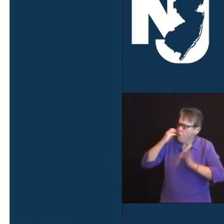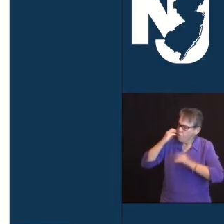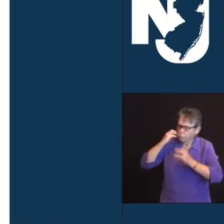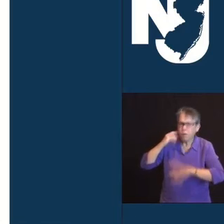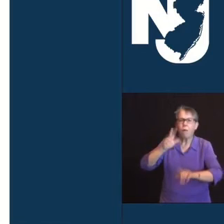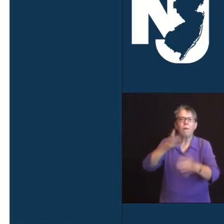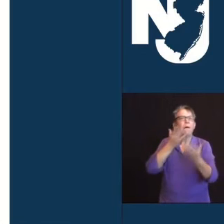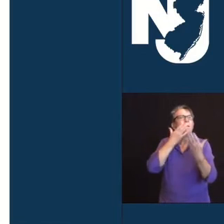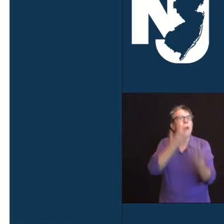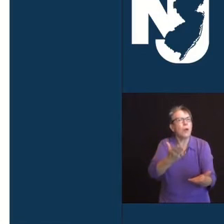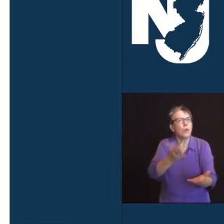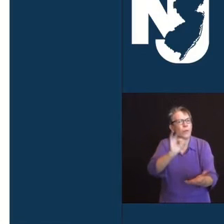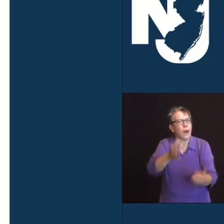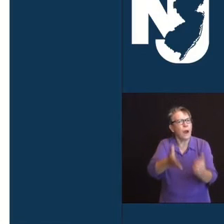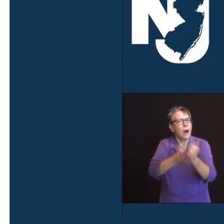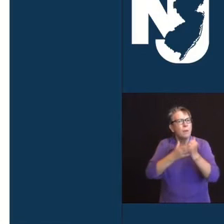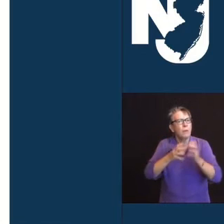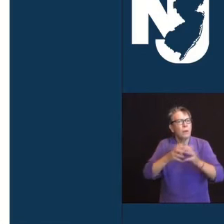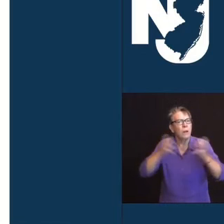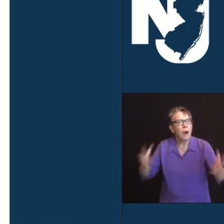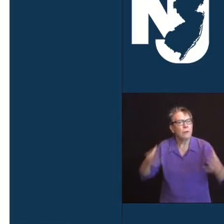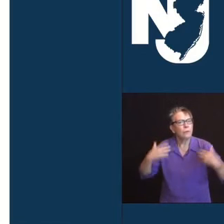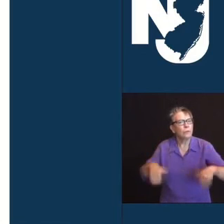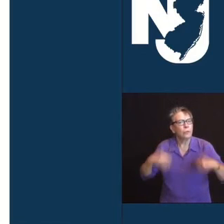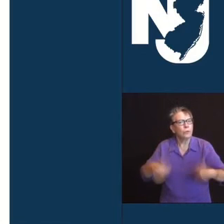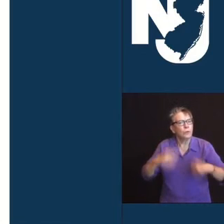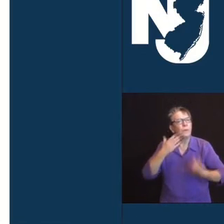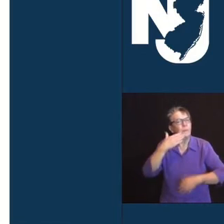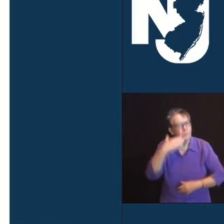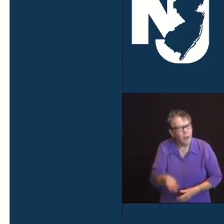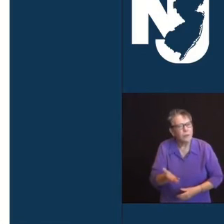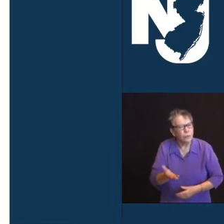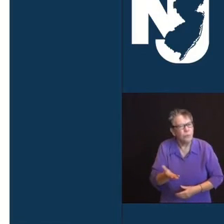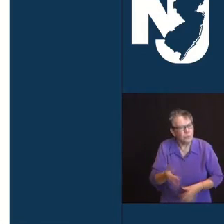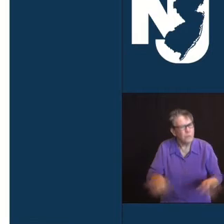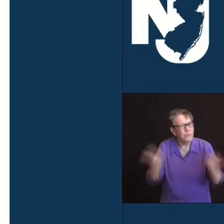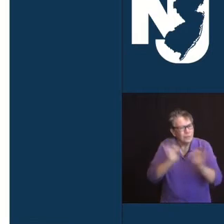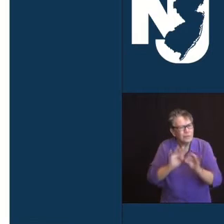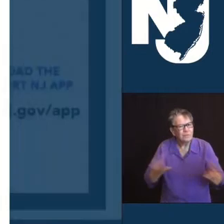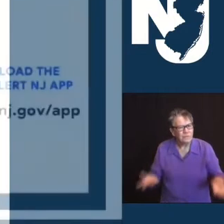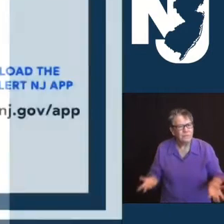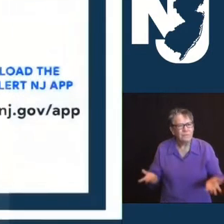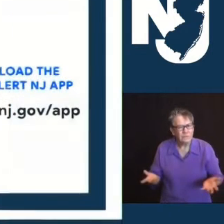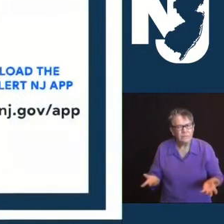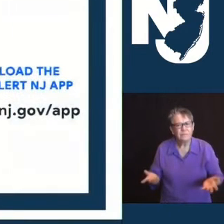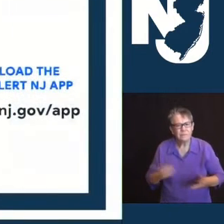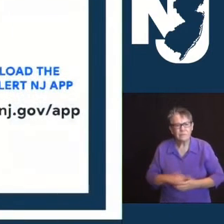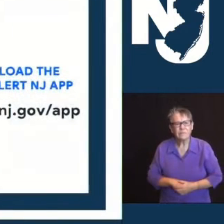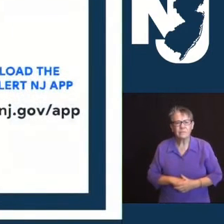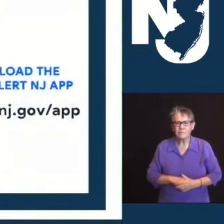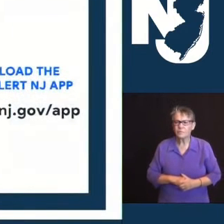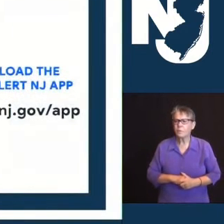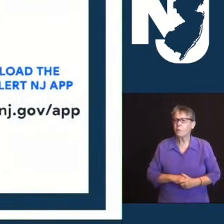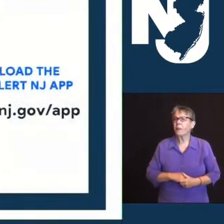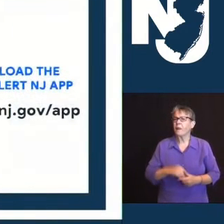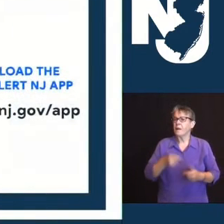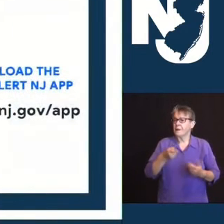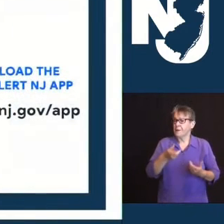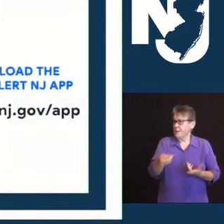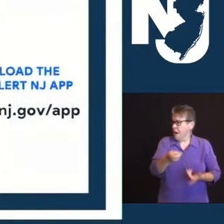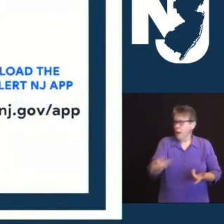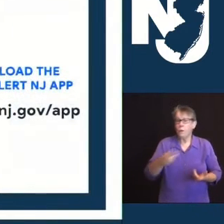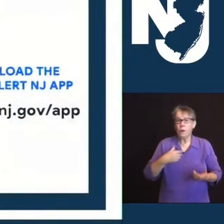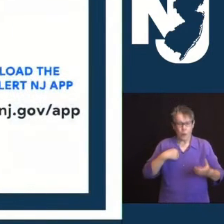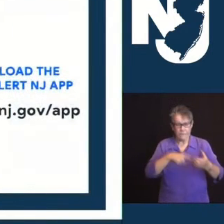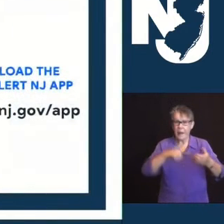your neighbors, your family, your friends, your community. And while you're at it, if you have not yet done so,